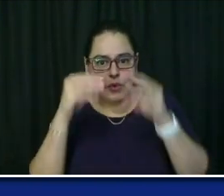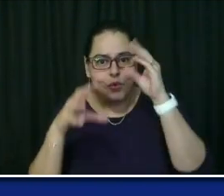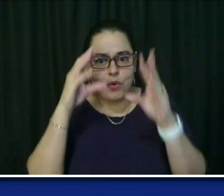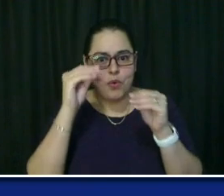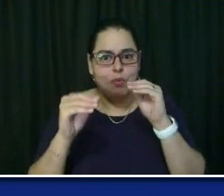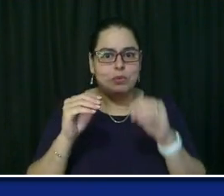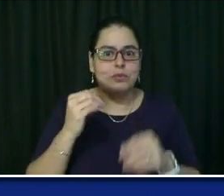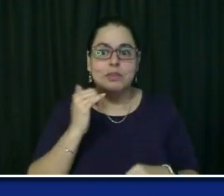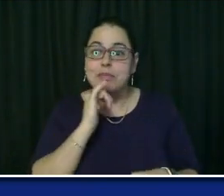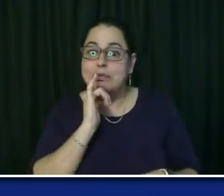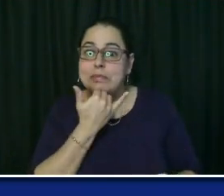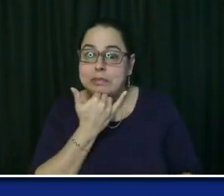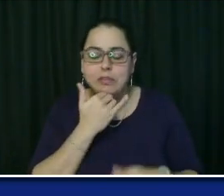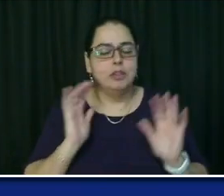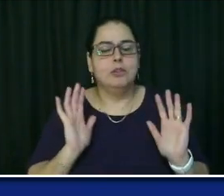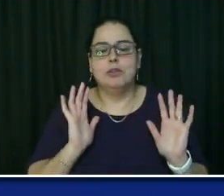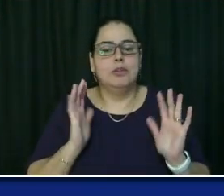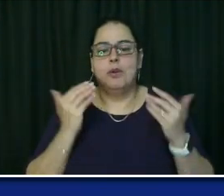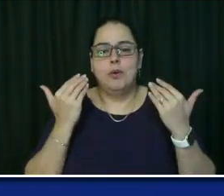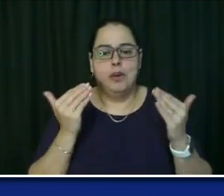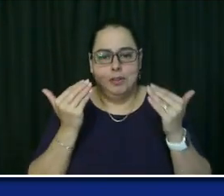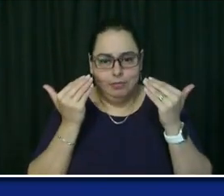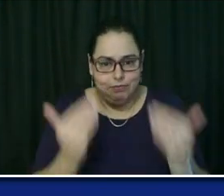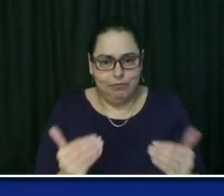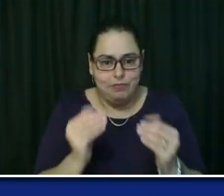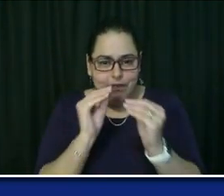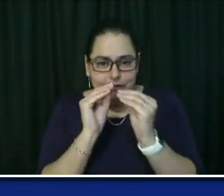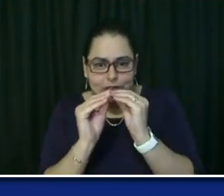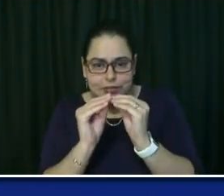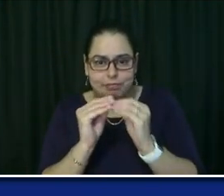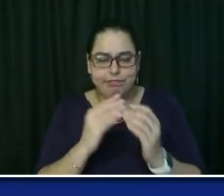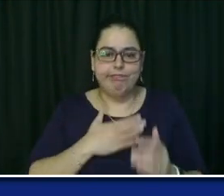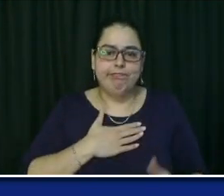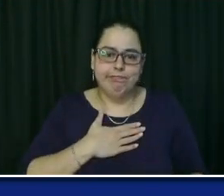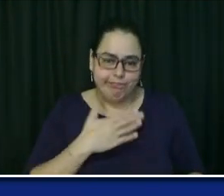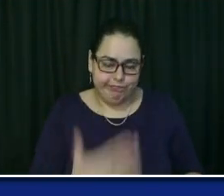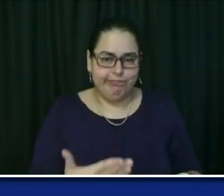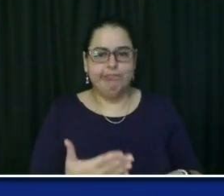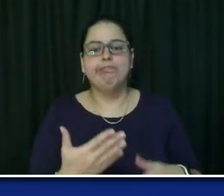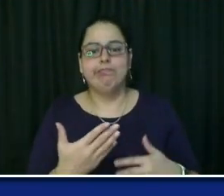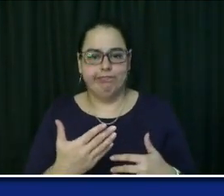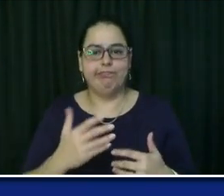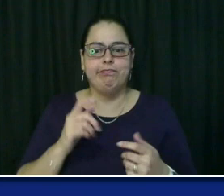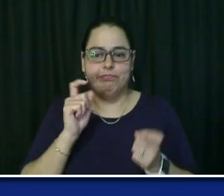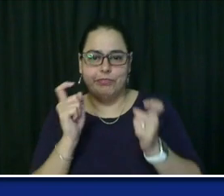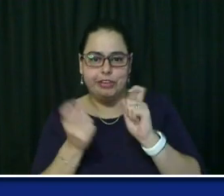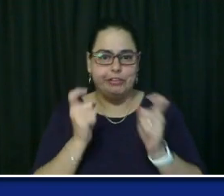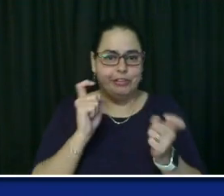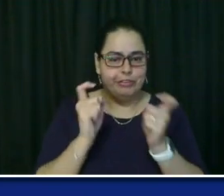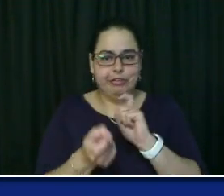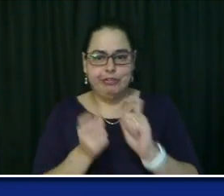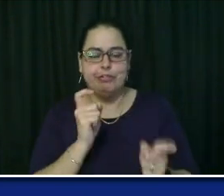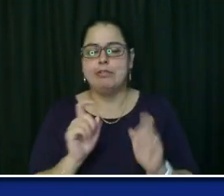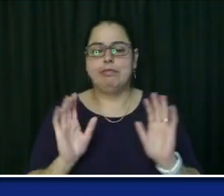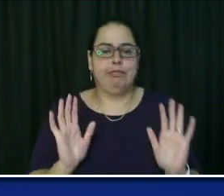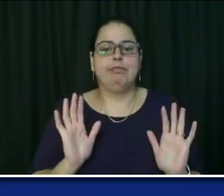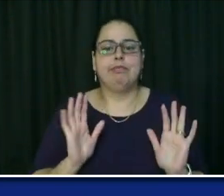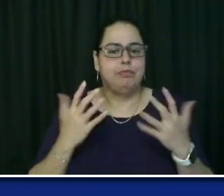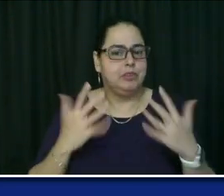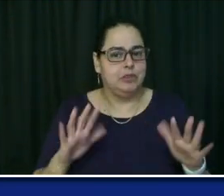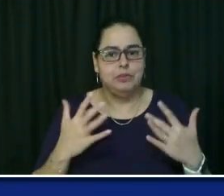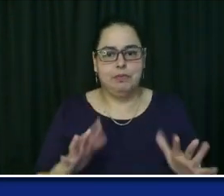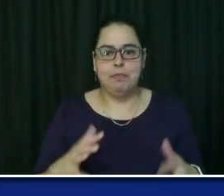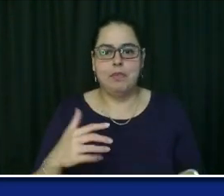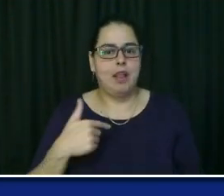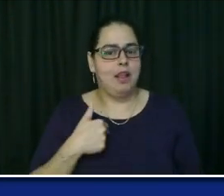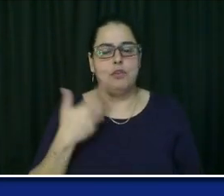it, and chart a different path. We do ourselves no good to tell you fairy tales, to say, well, everything is fine, don't worry about it, it's all going to